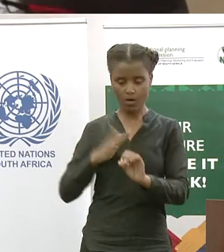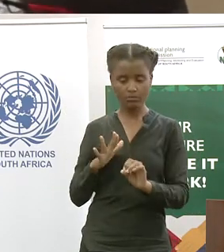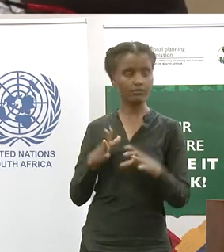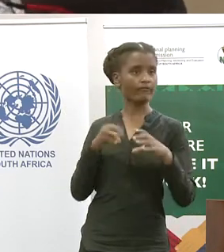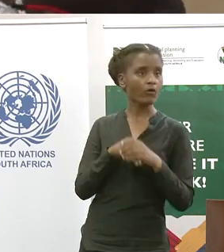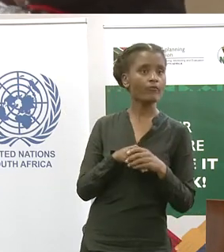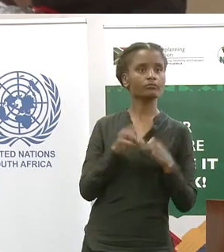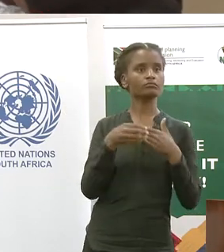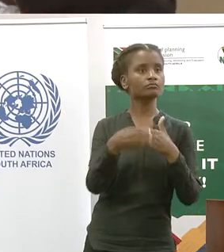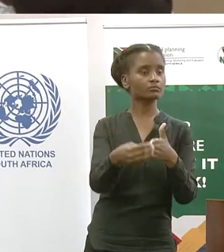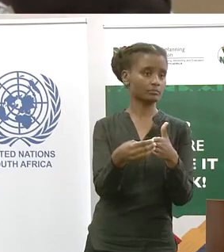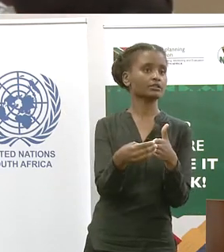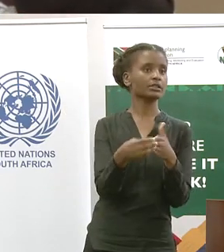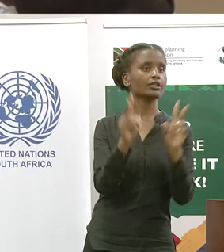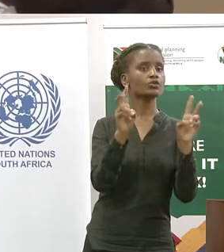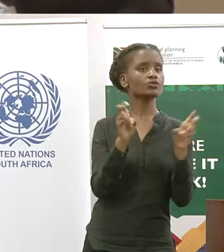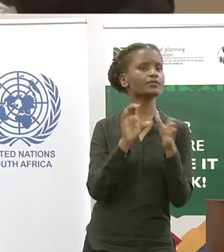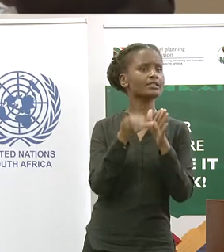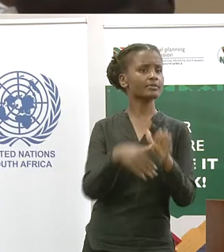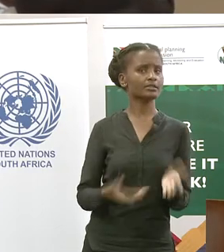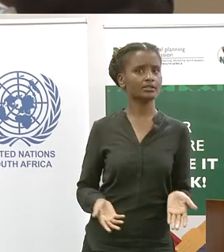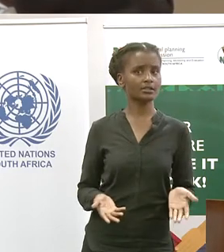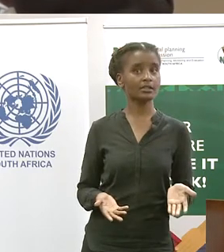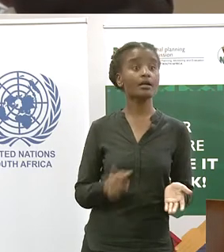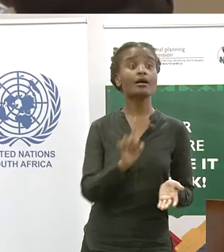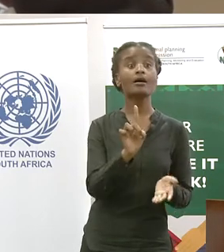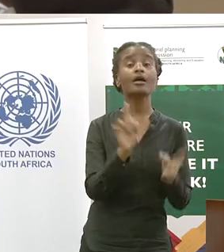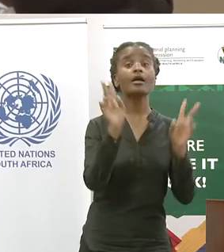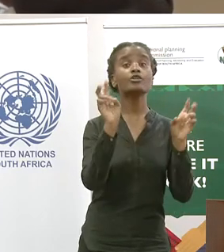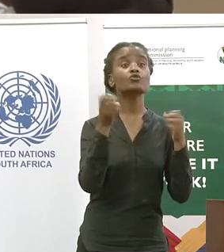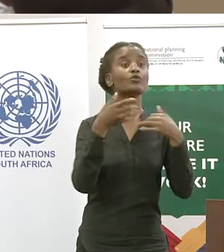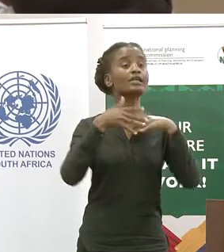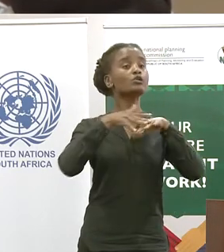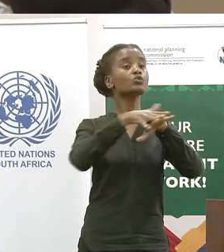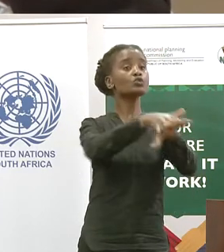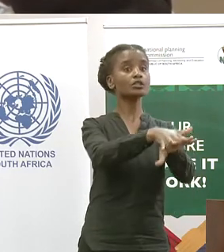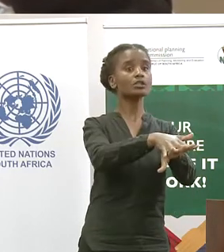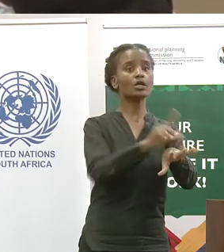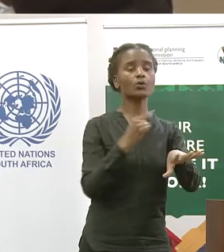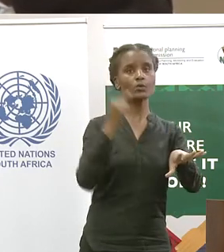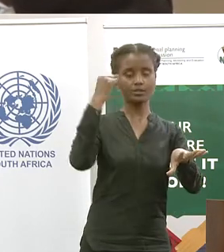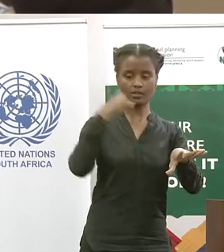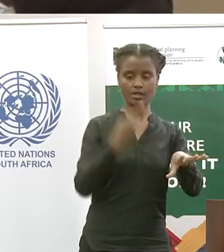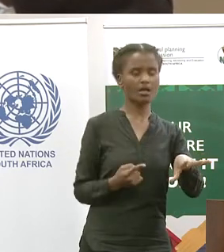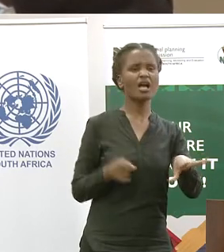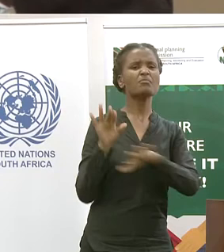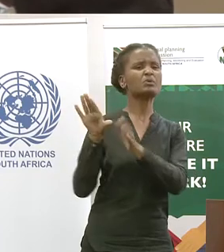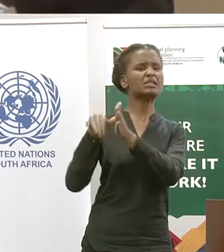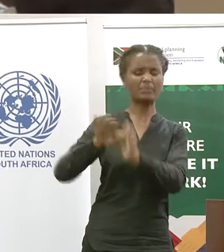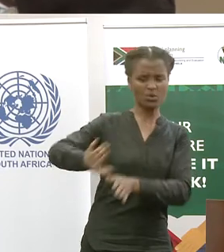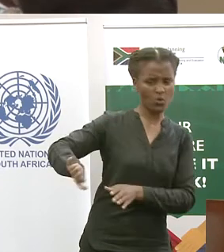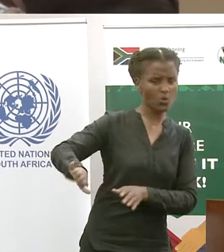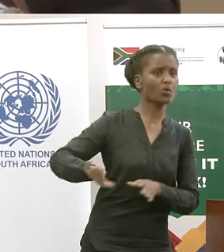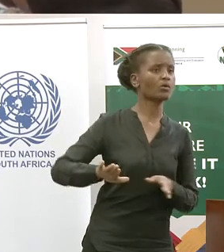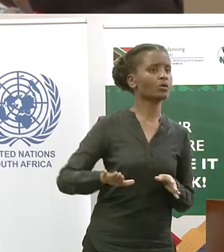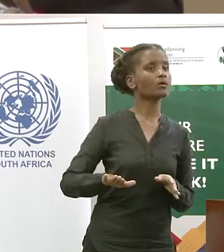at an inclusion level, we tend to take disabled people out of that. I'll cite two examples. When you